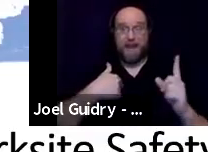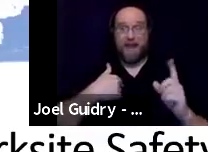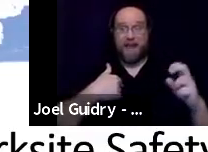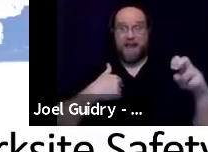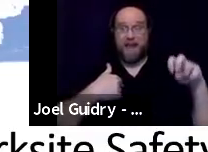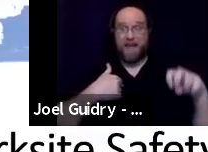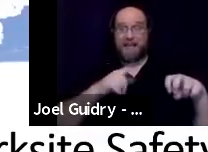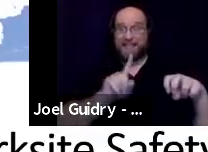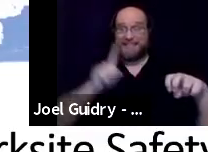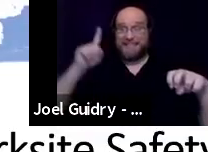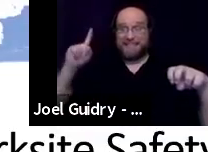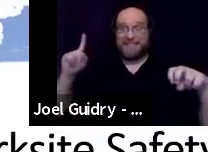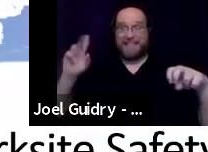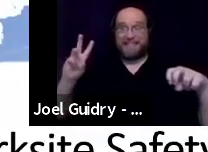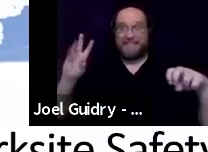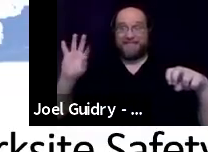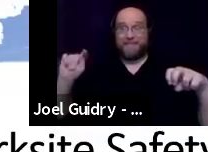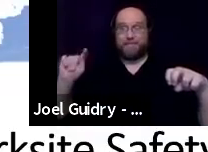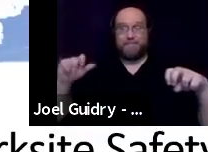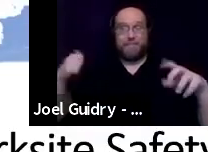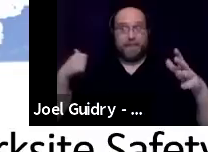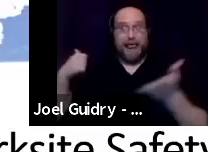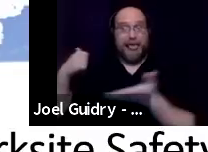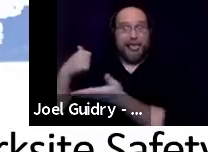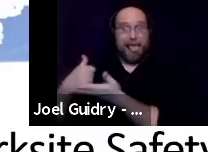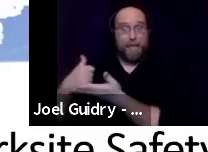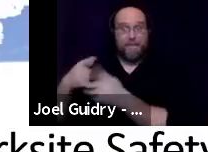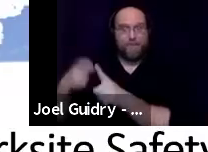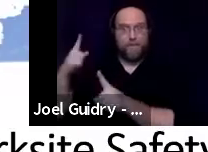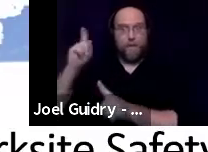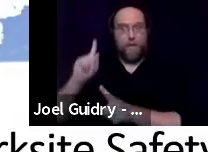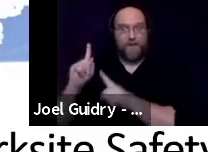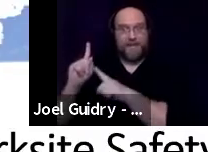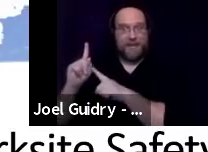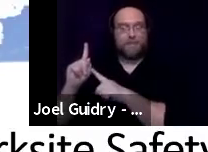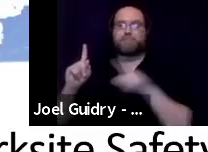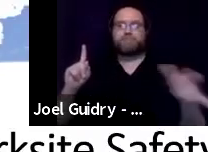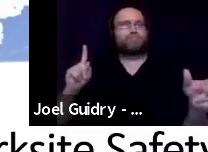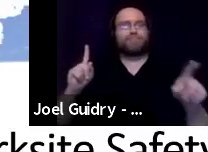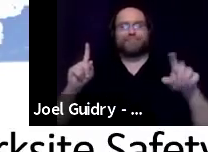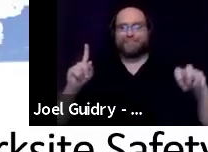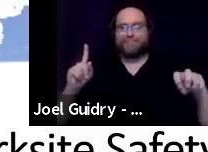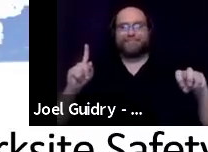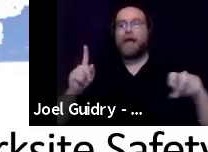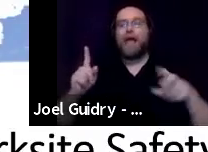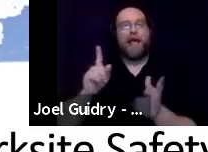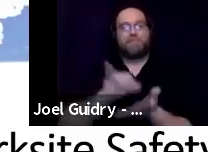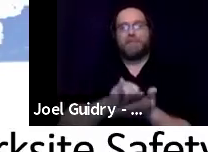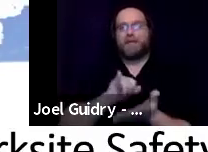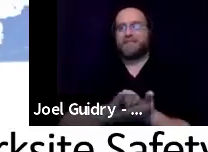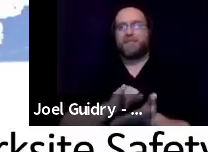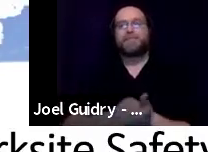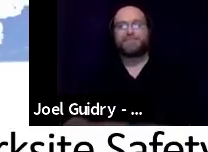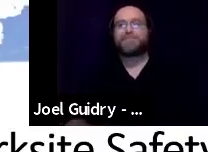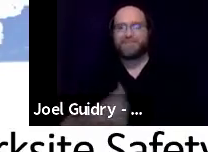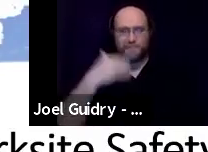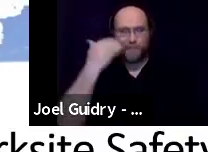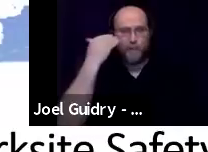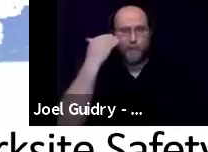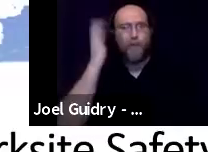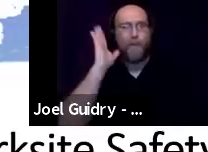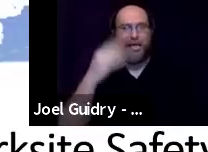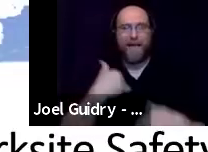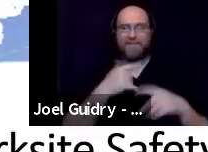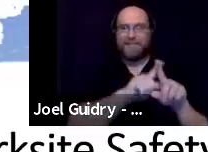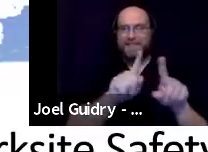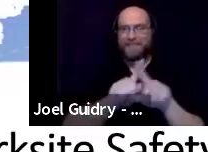them would have been next to impossible. So we know that there are going to be different situations where we're going to need to